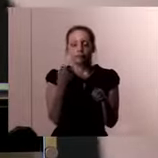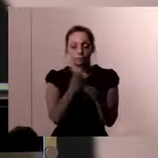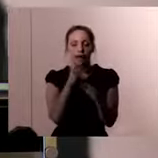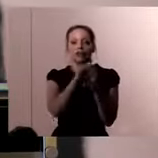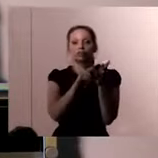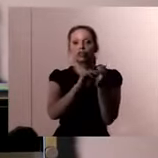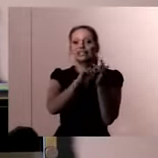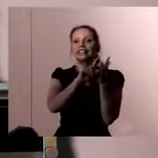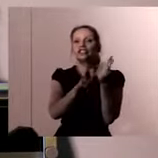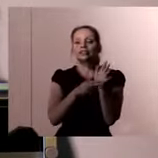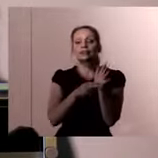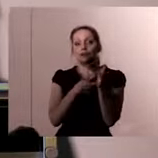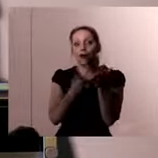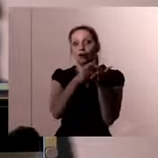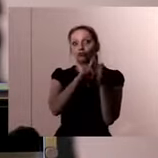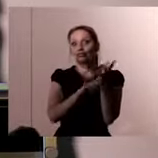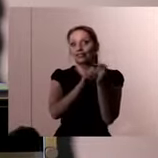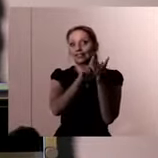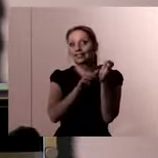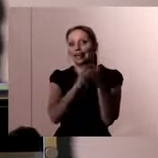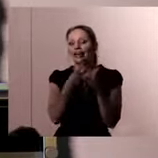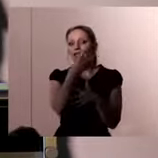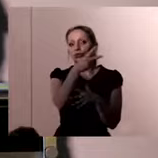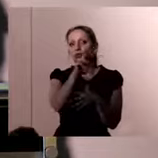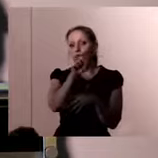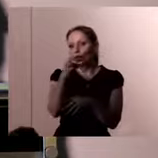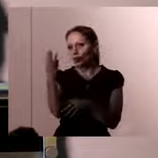in 2013, and I don't think it even makes it as a lie.